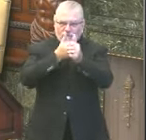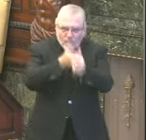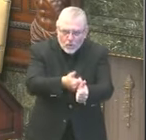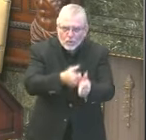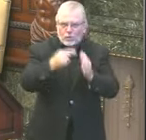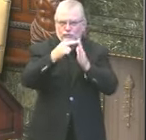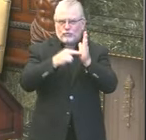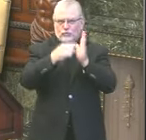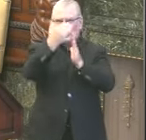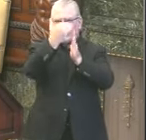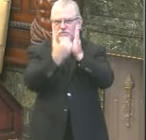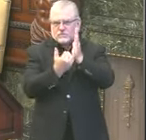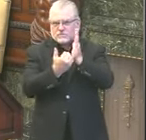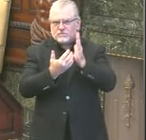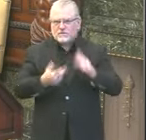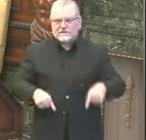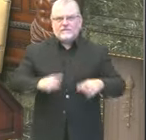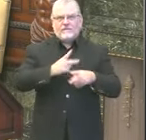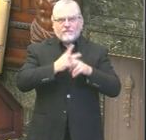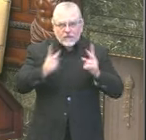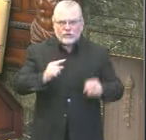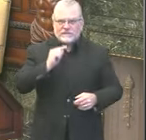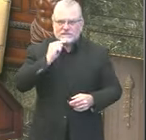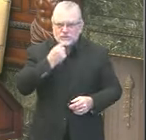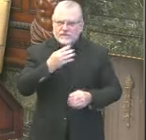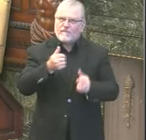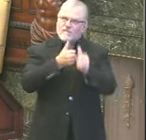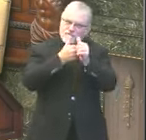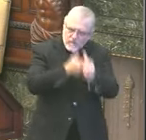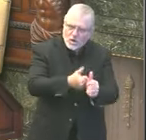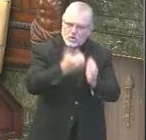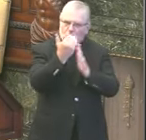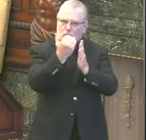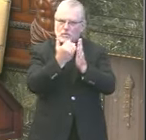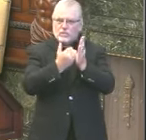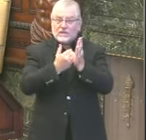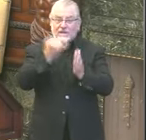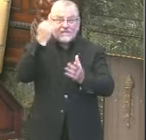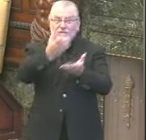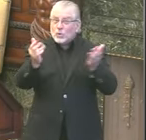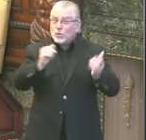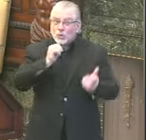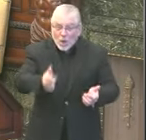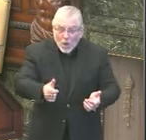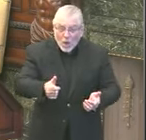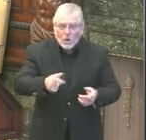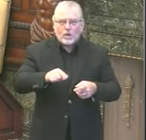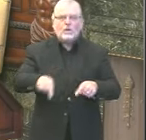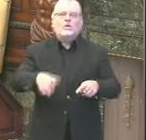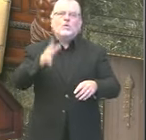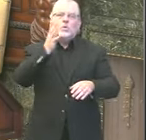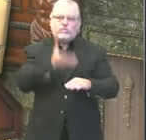these guidelines seriously. If they don't, and we can't control it all, we will see another epidemic wave, and we will see many more